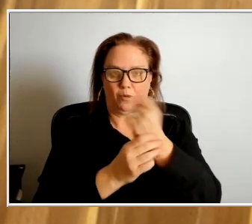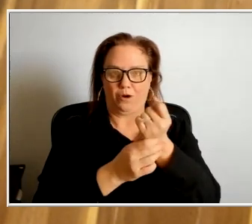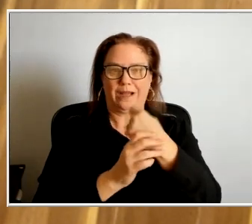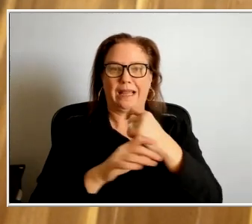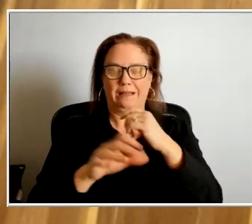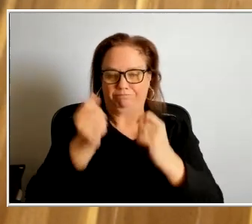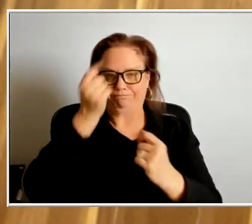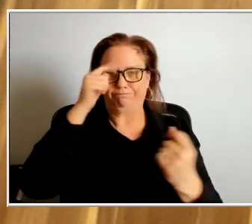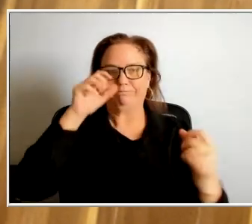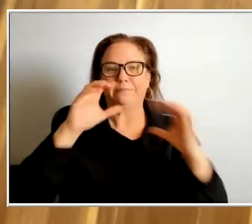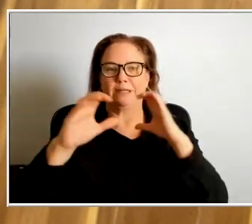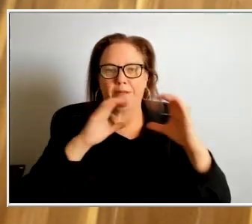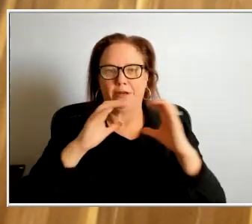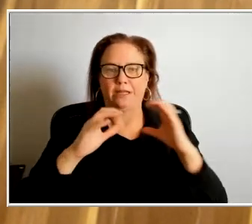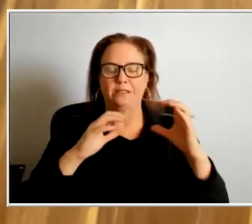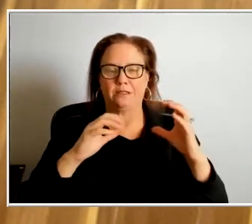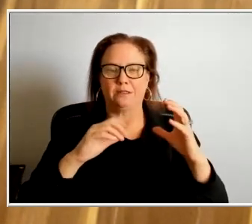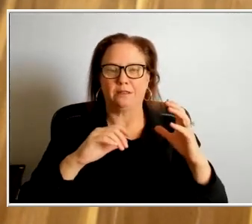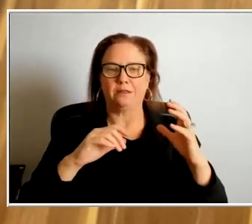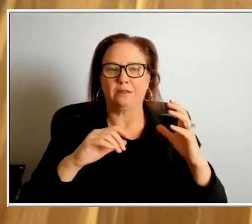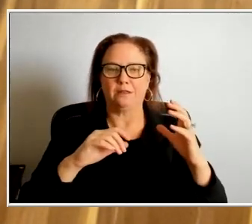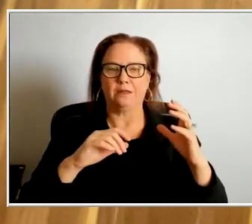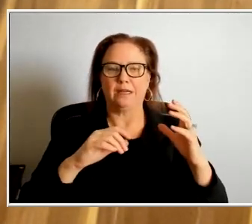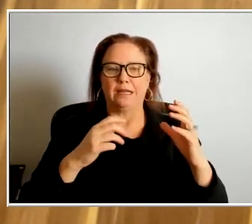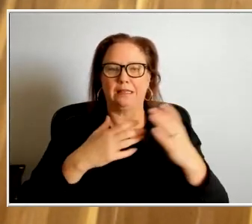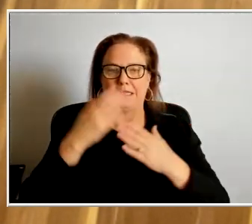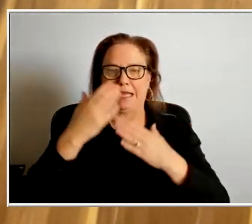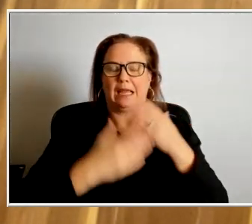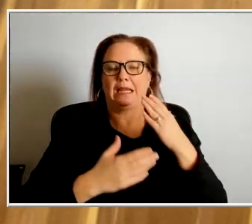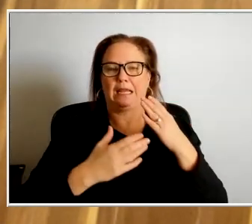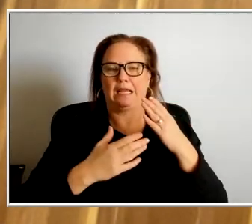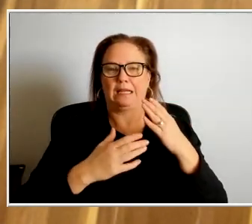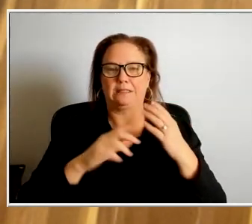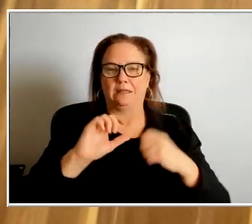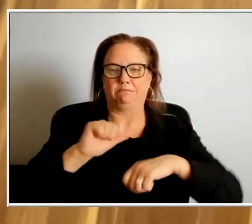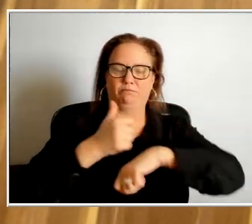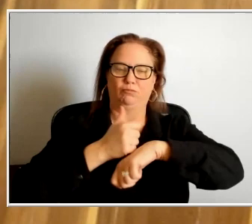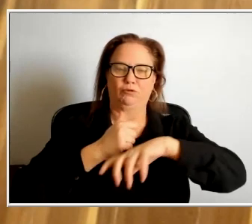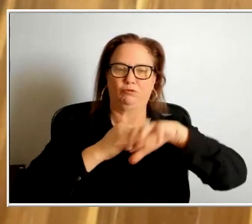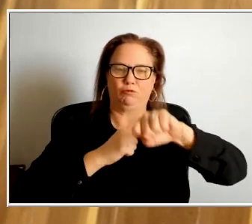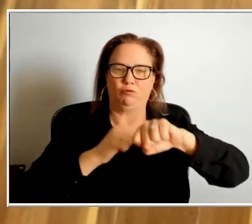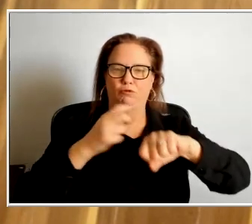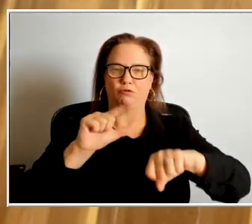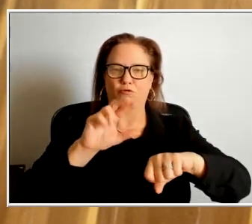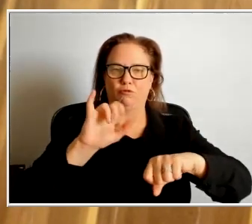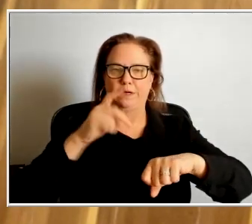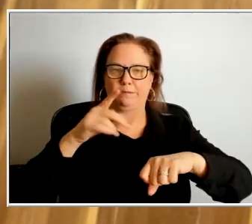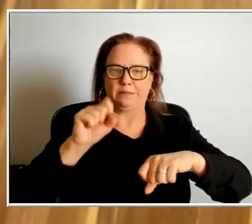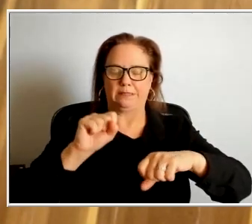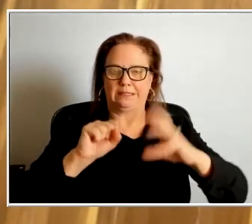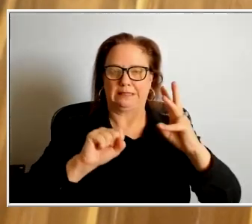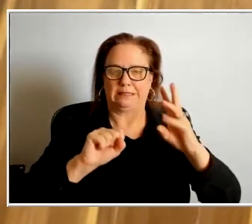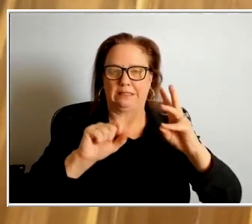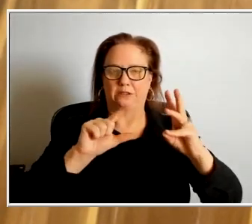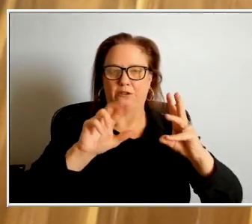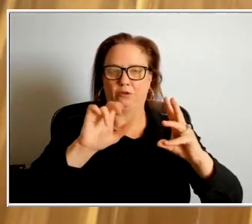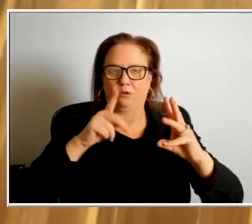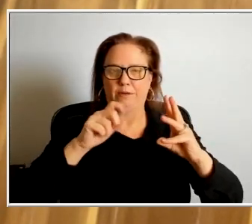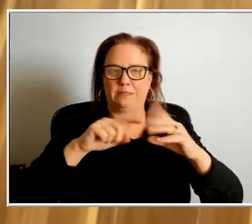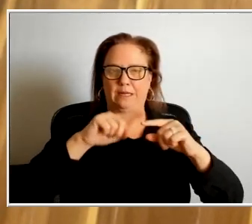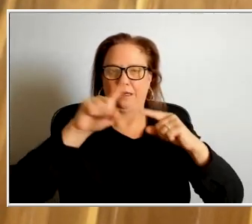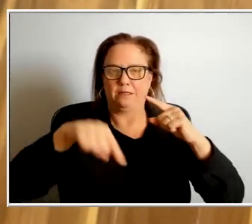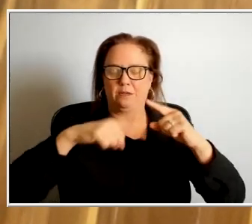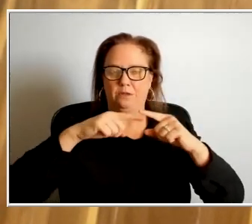picks that up as closing the hand. And the hand has preset grips, and it has 6 different preset grips that I can cycle